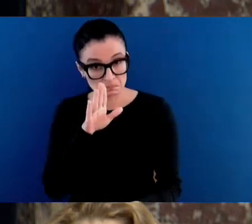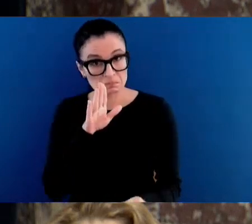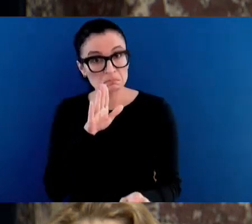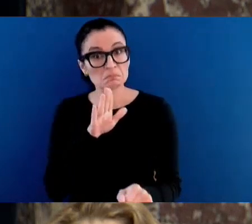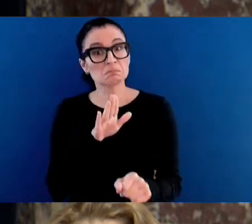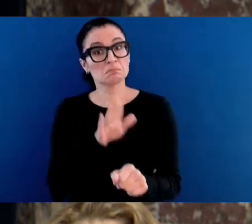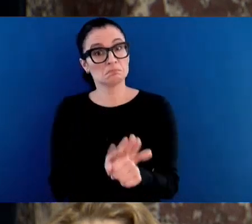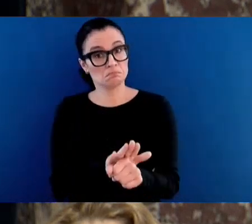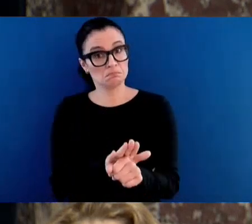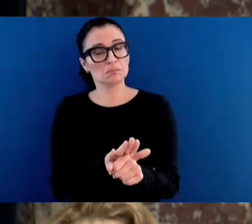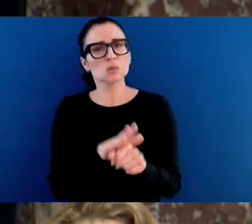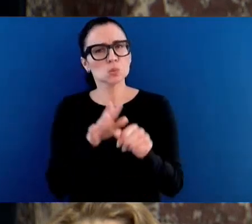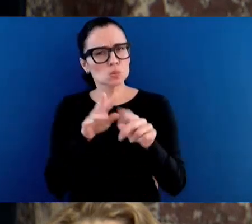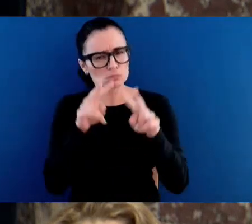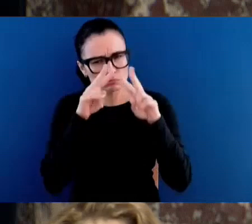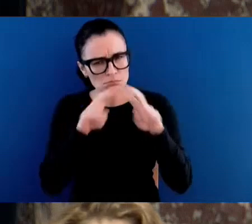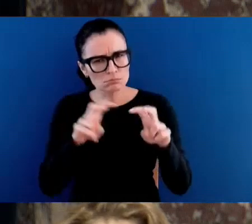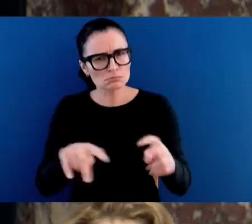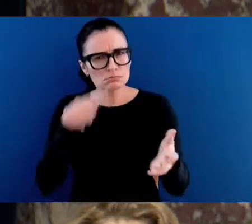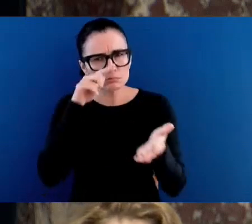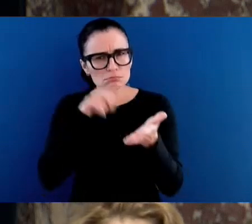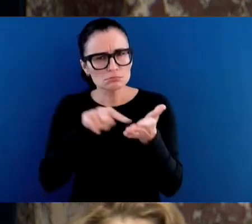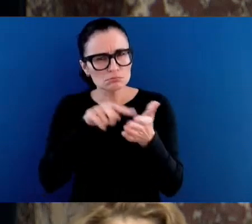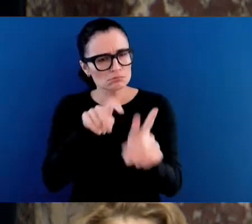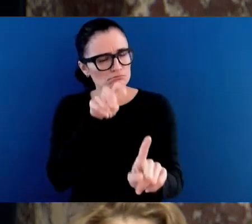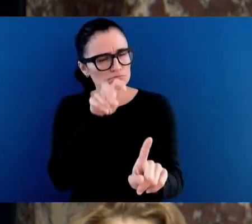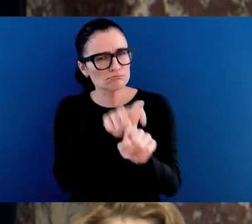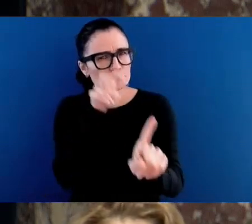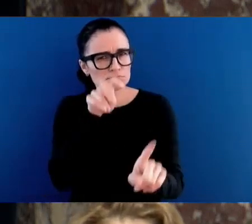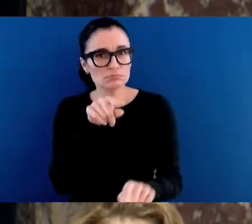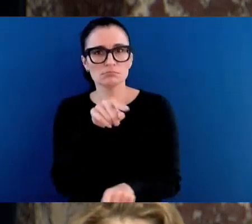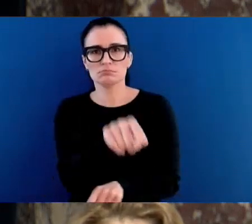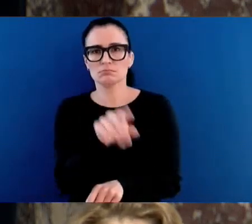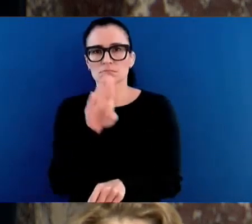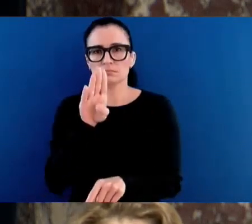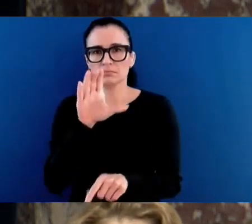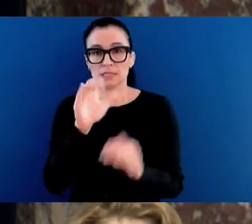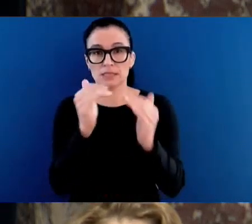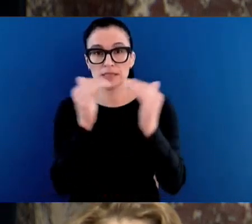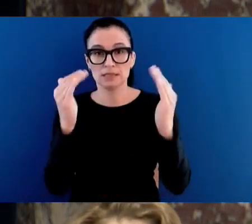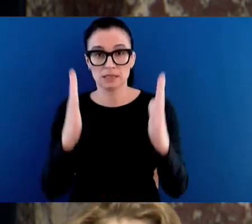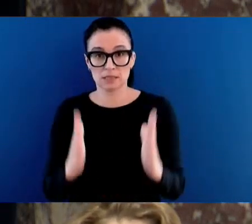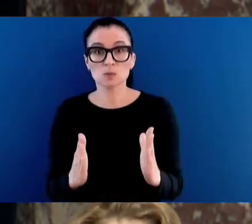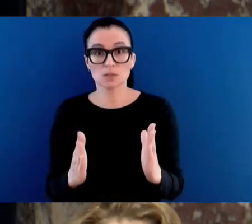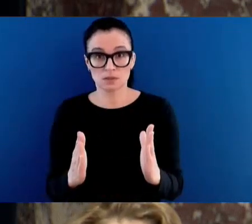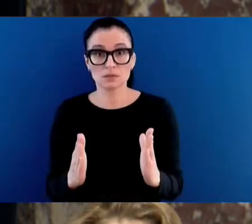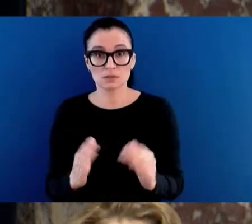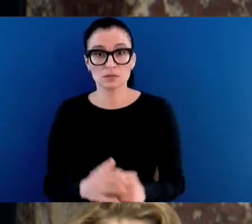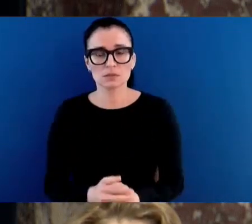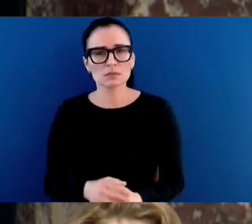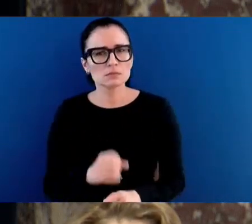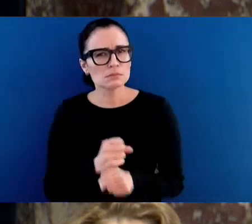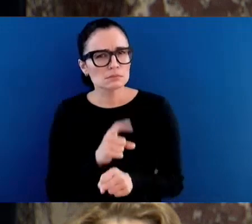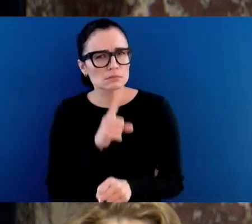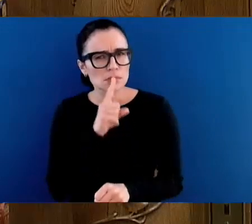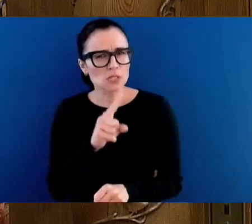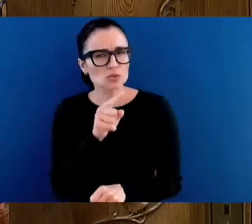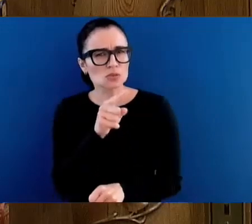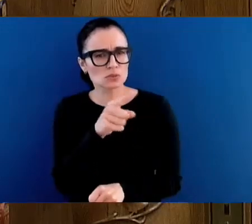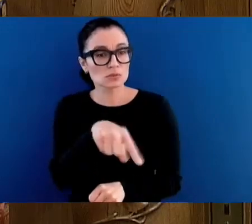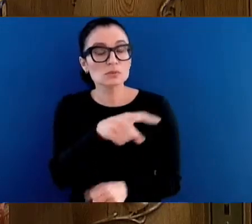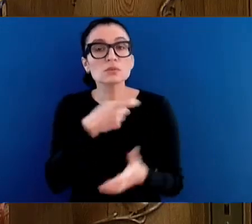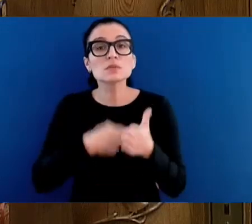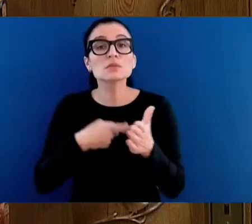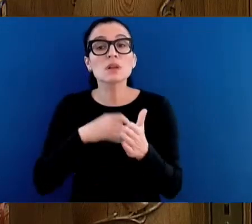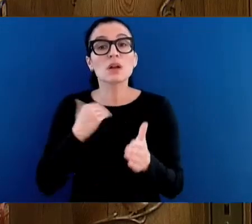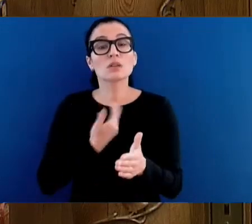put to rest once and for all of these sort of concerns and issues to make sure taxpayers' monies are being spent appropriately? Minister of